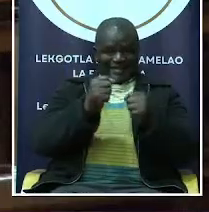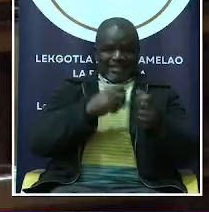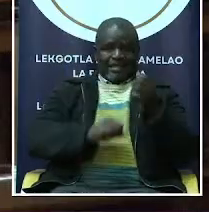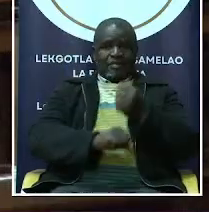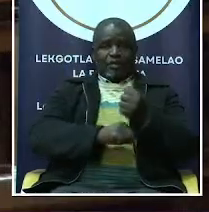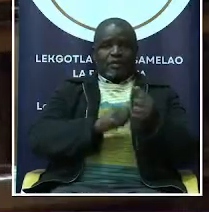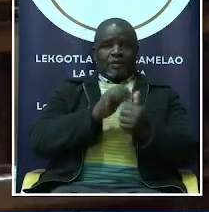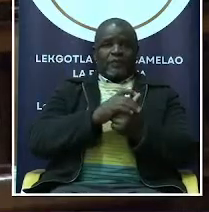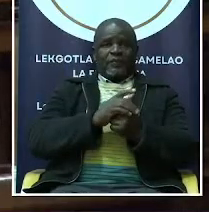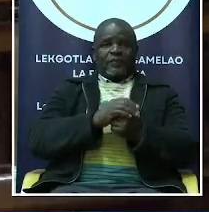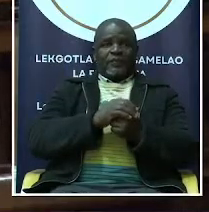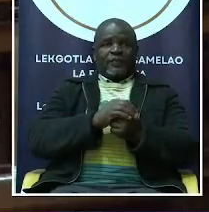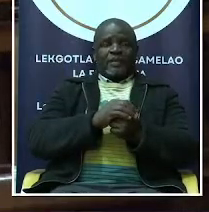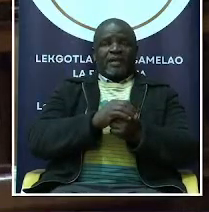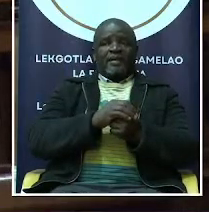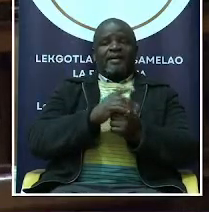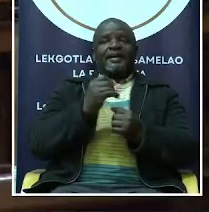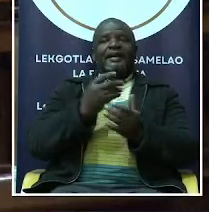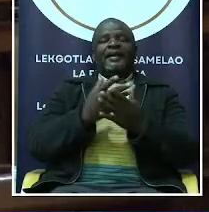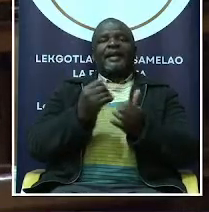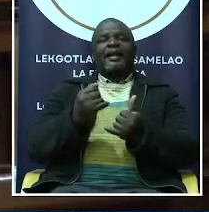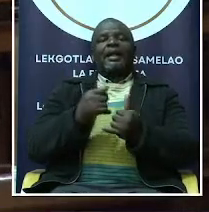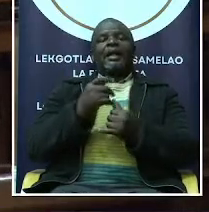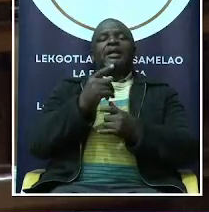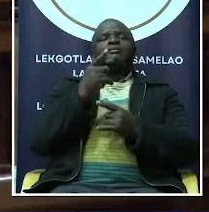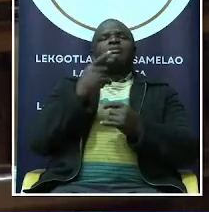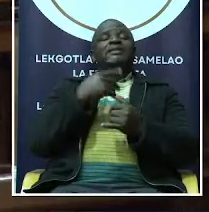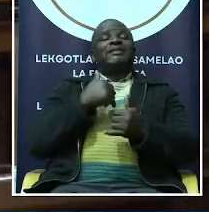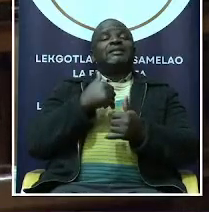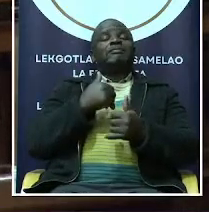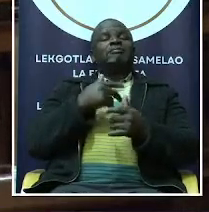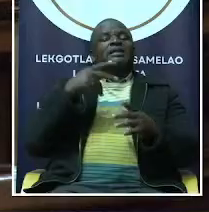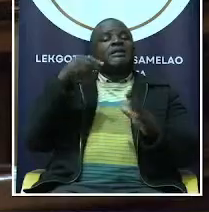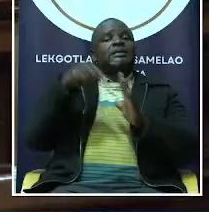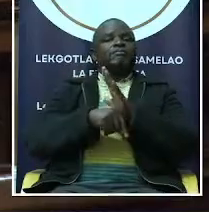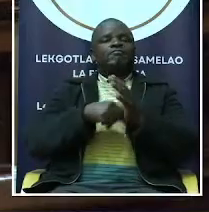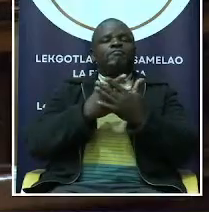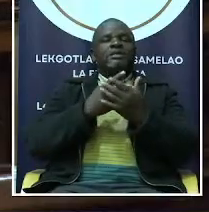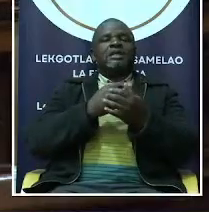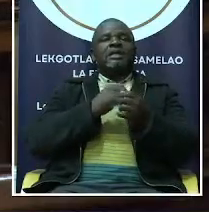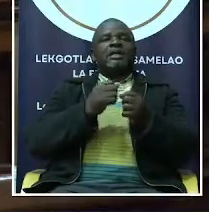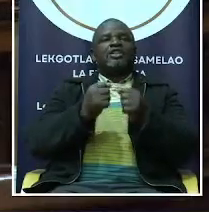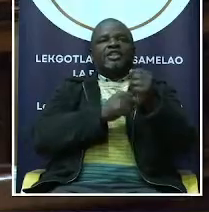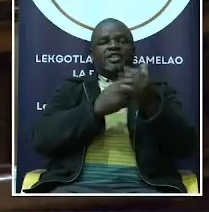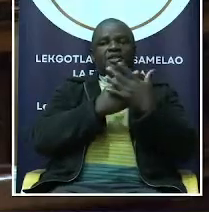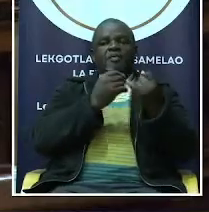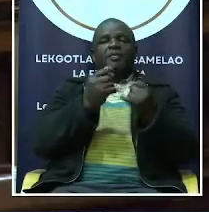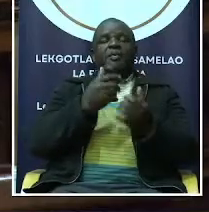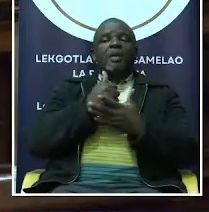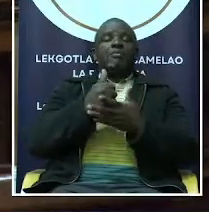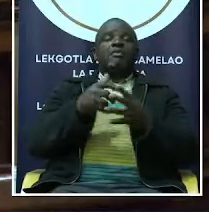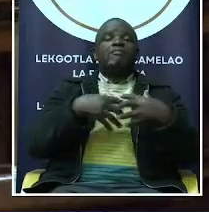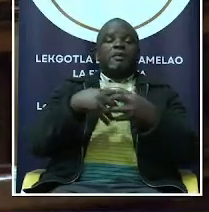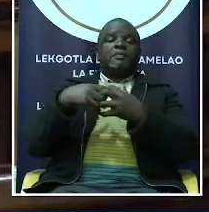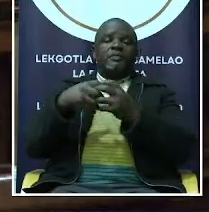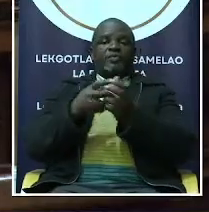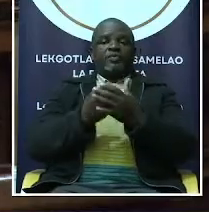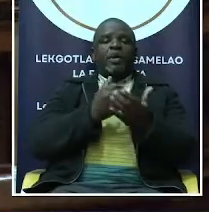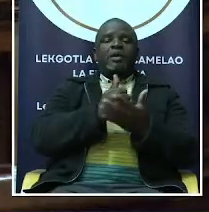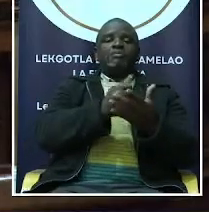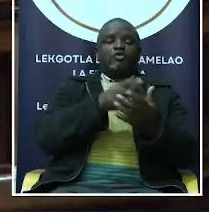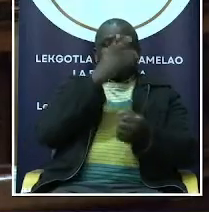A robust placement strategy must be established to connect students with relevant job opportunities,